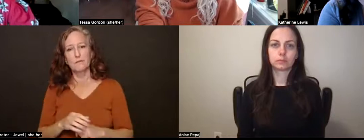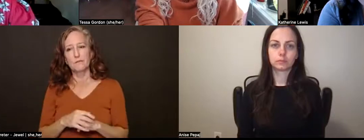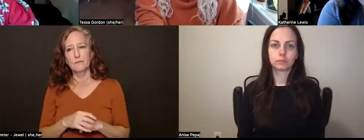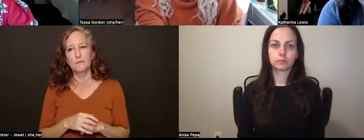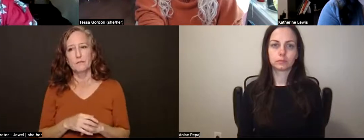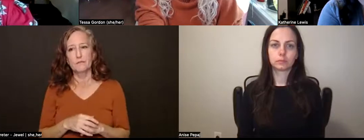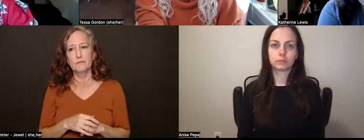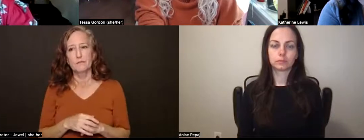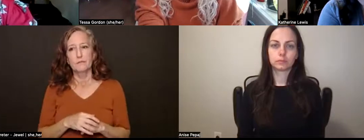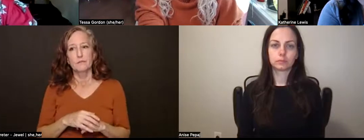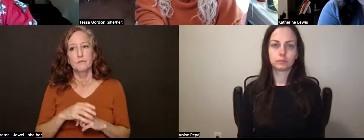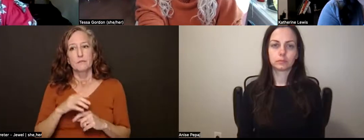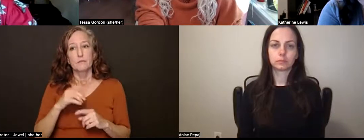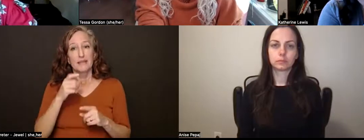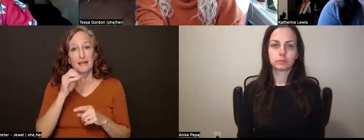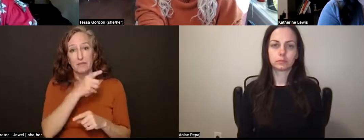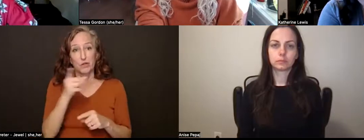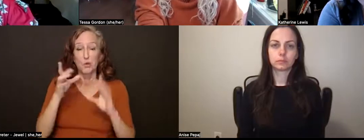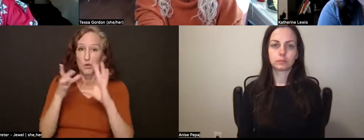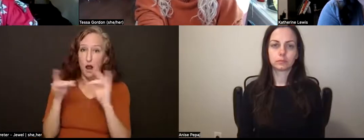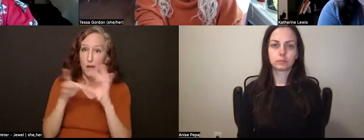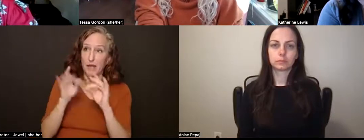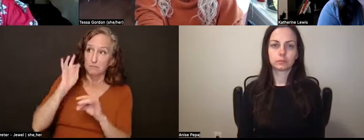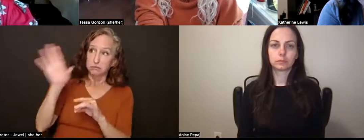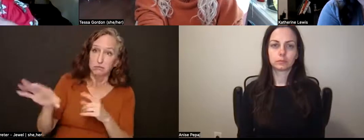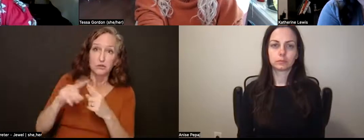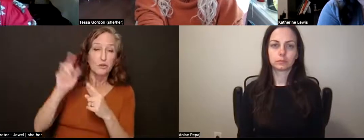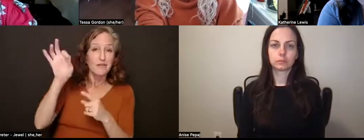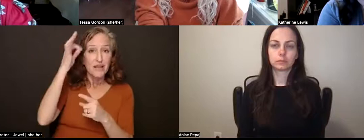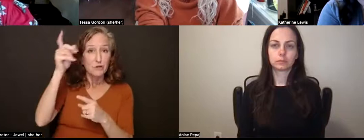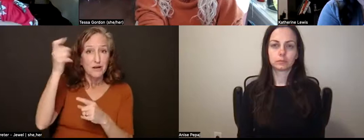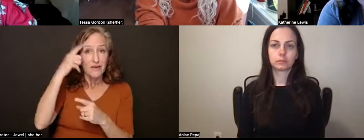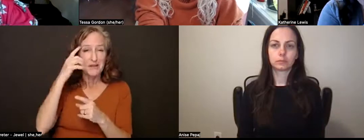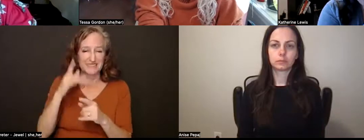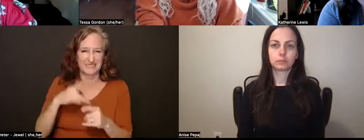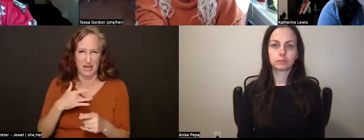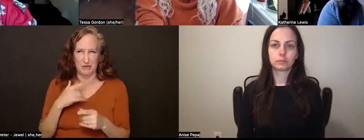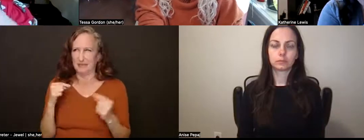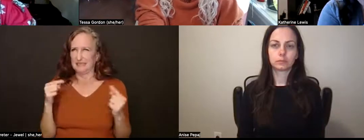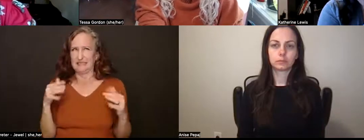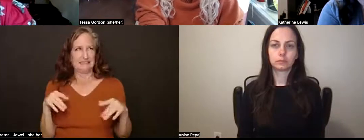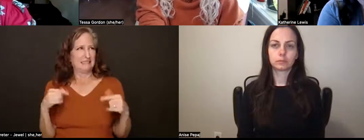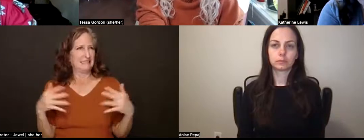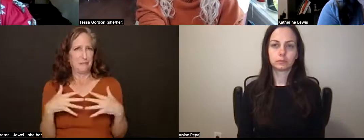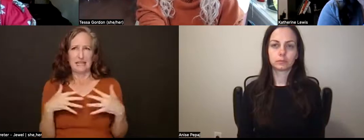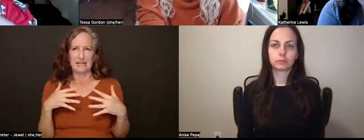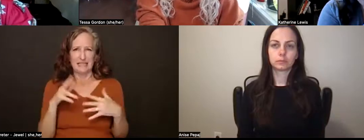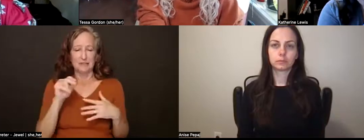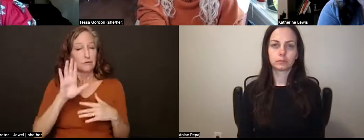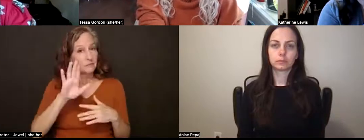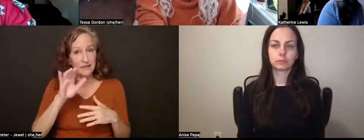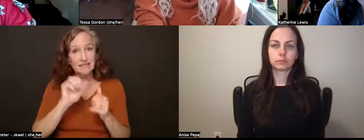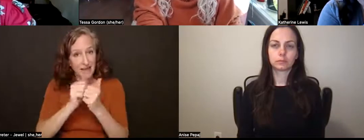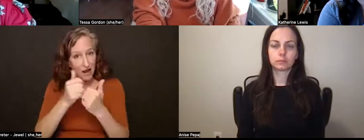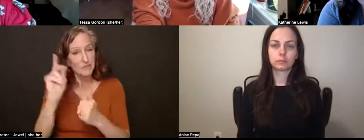providing a comment to the federal government sounds intimidating, but it is one of the ways that our democracy works. So even if you